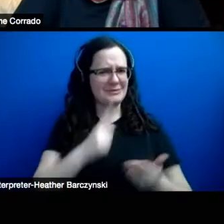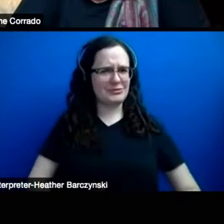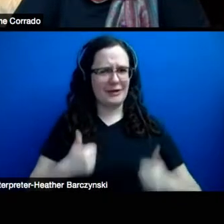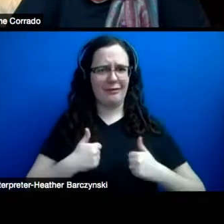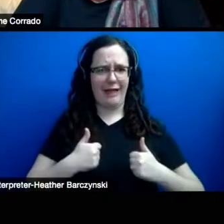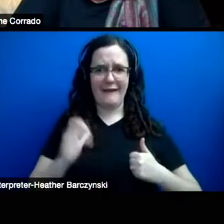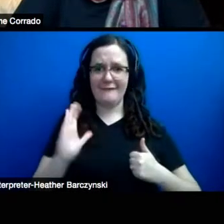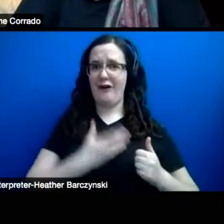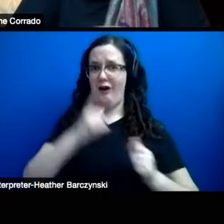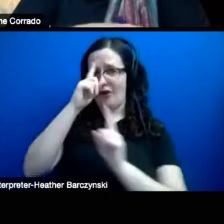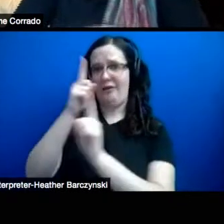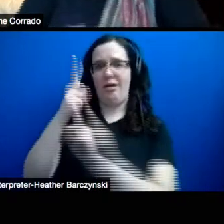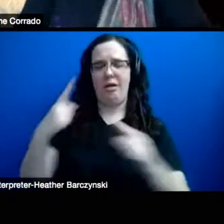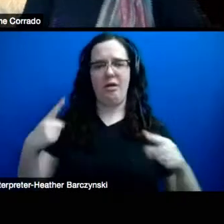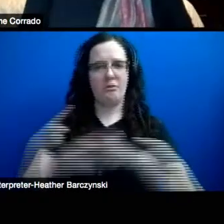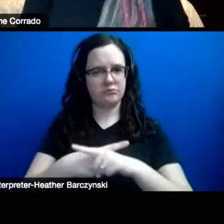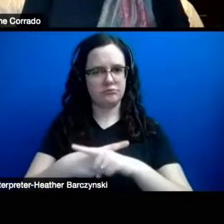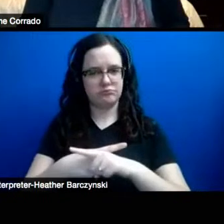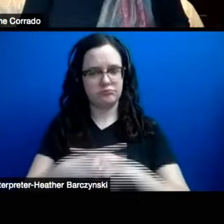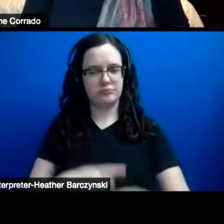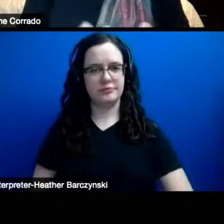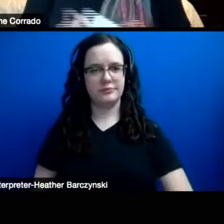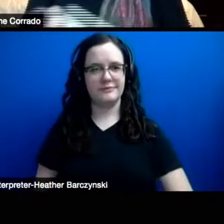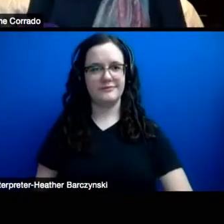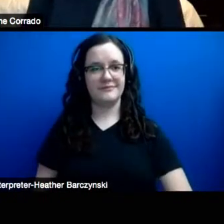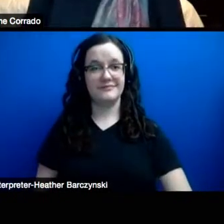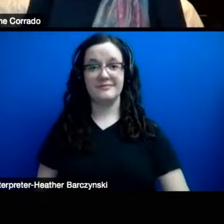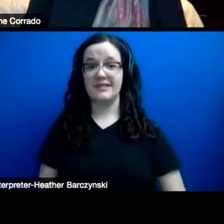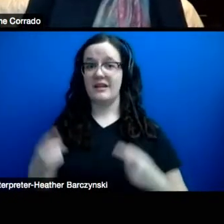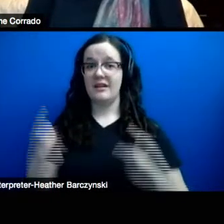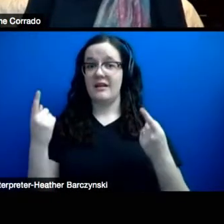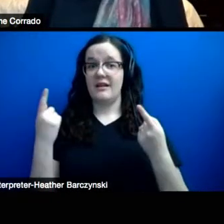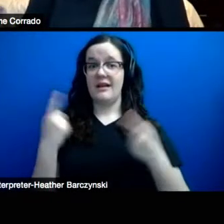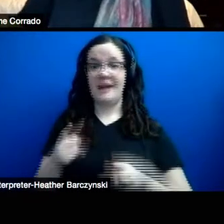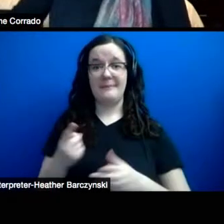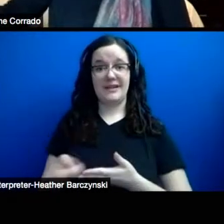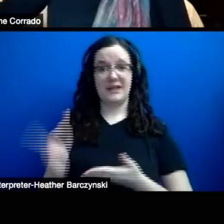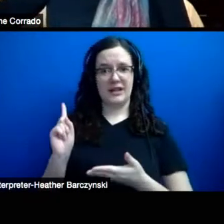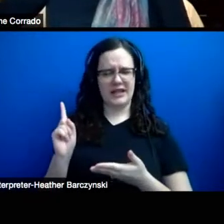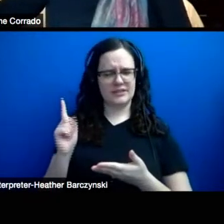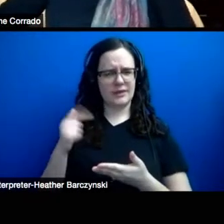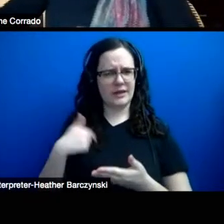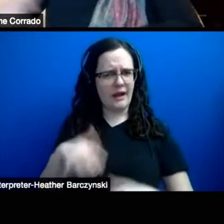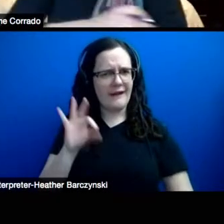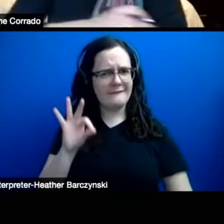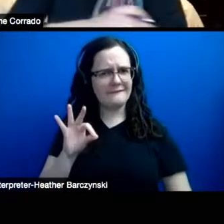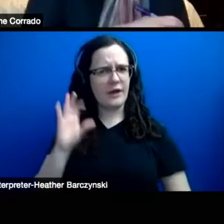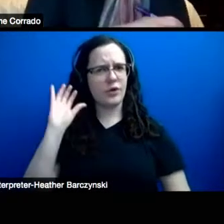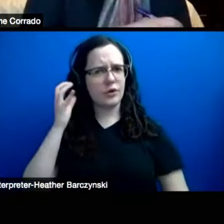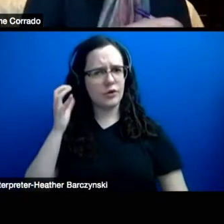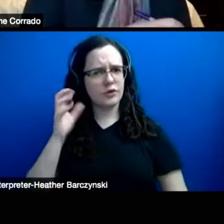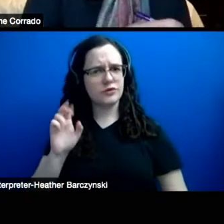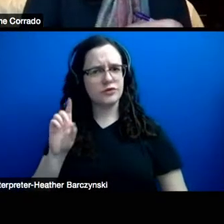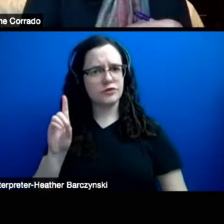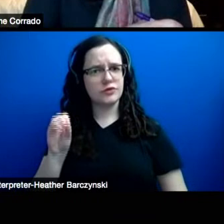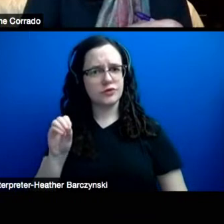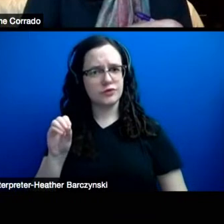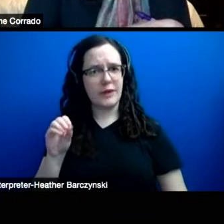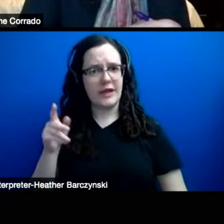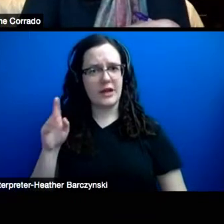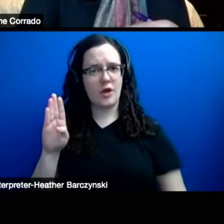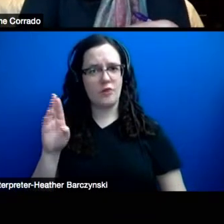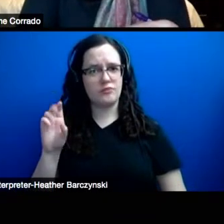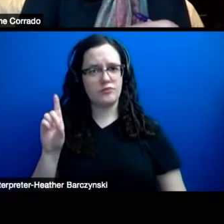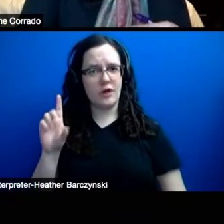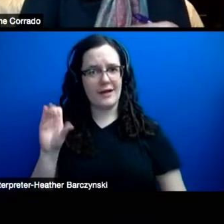ideals. I became aware last week of a radio broadcast on the Evan Dawson Connection show on WXXI